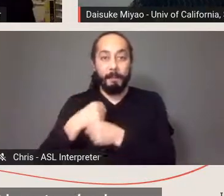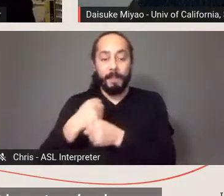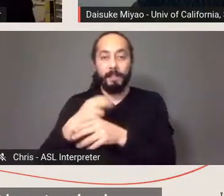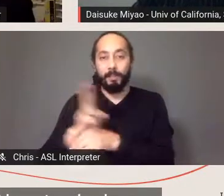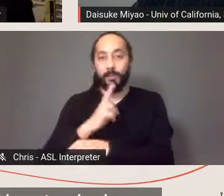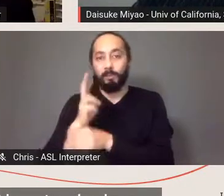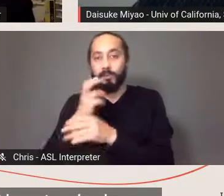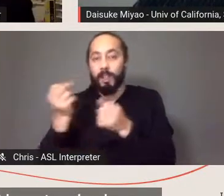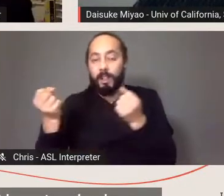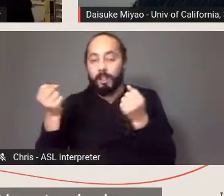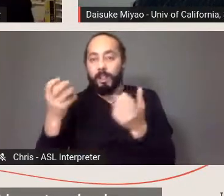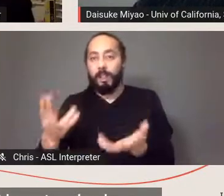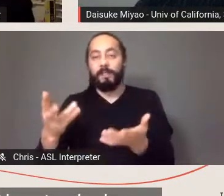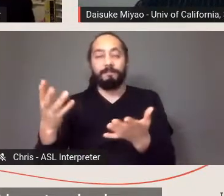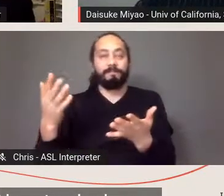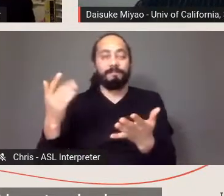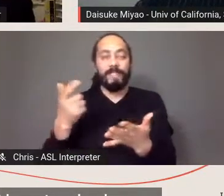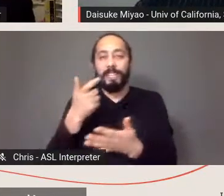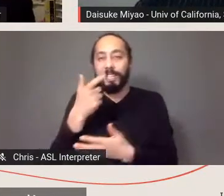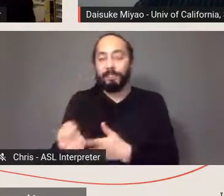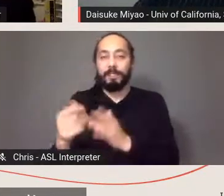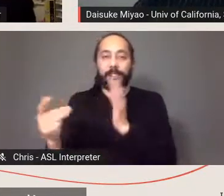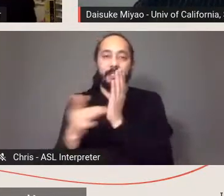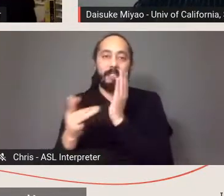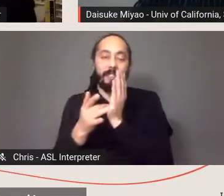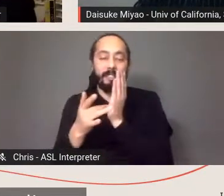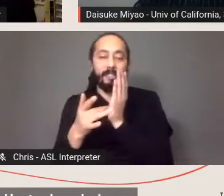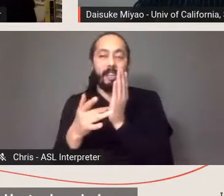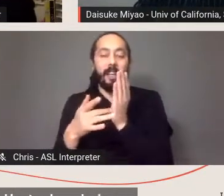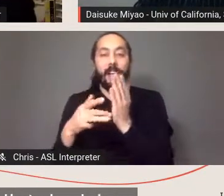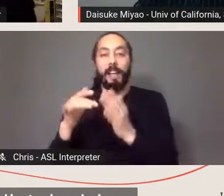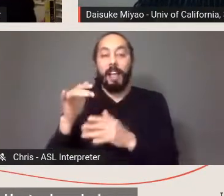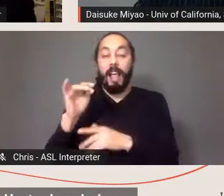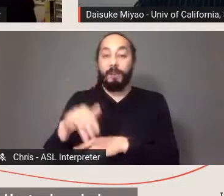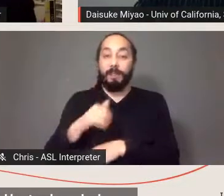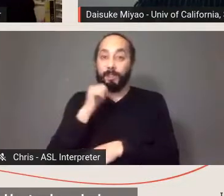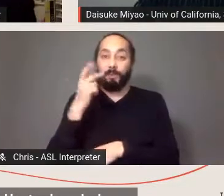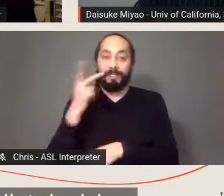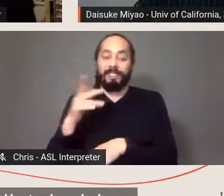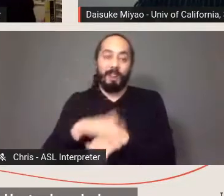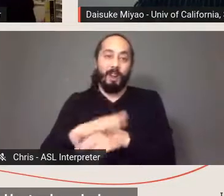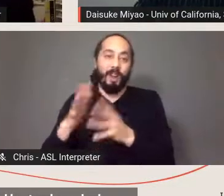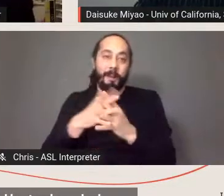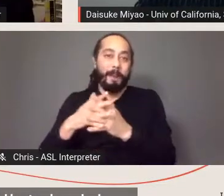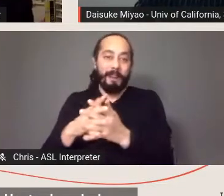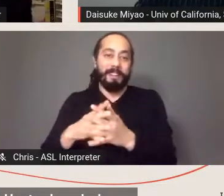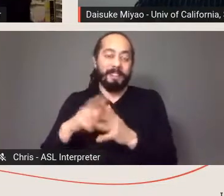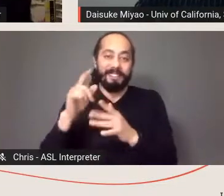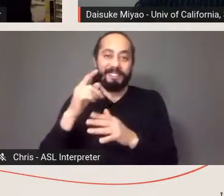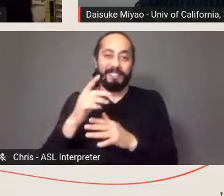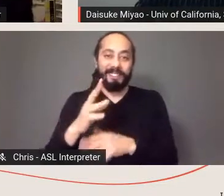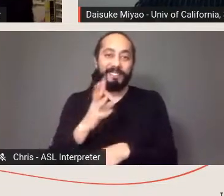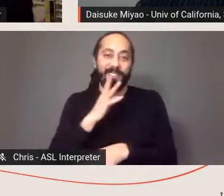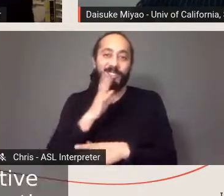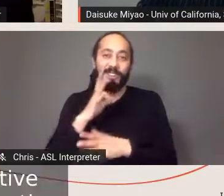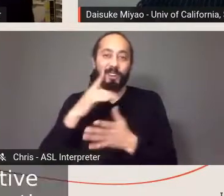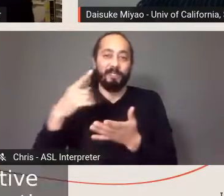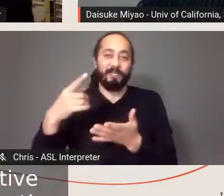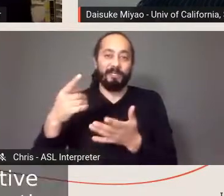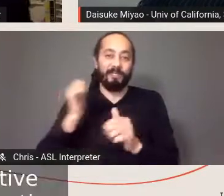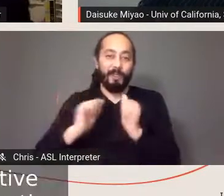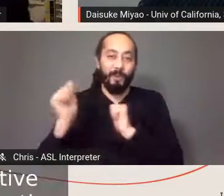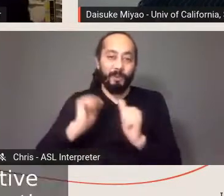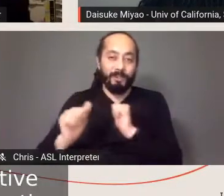of these very interesting techniques that certainly we don't see on American daytime talk television. It just